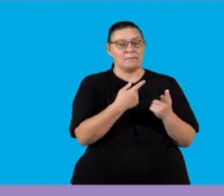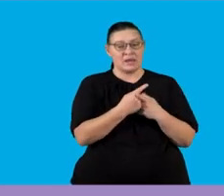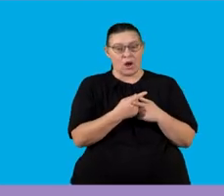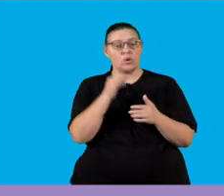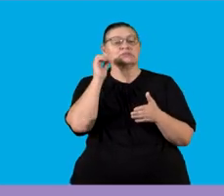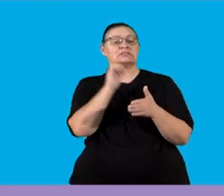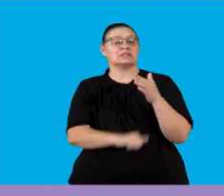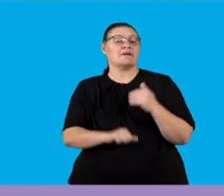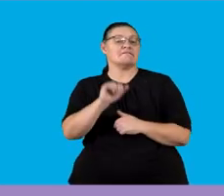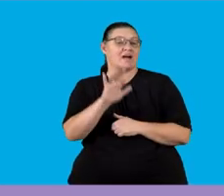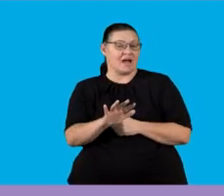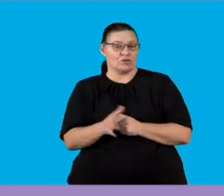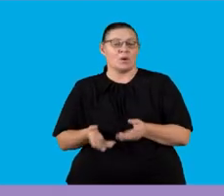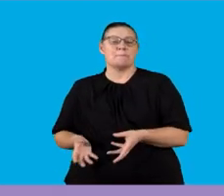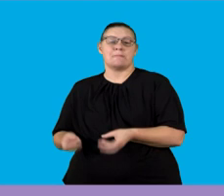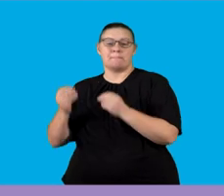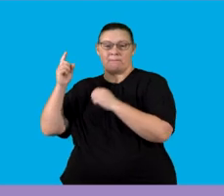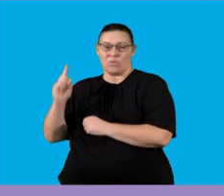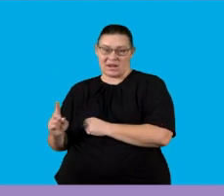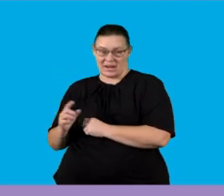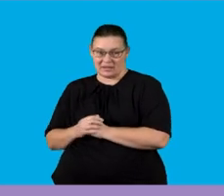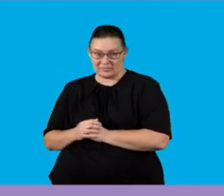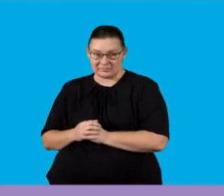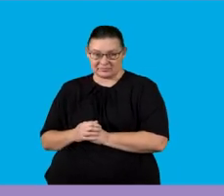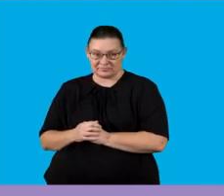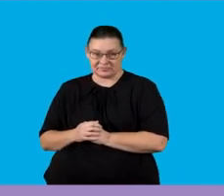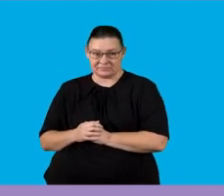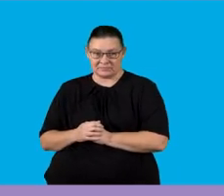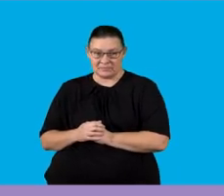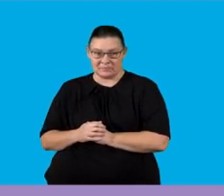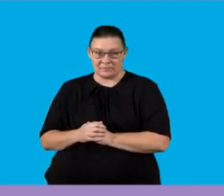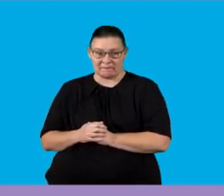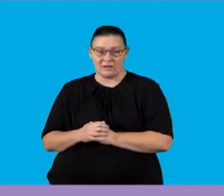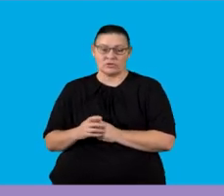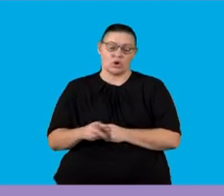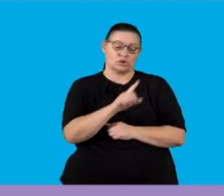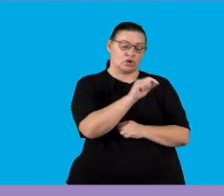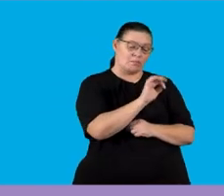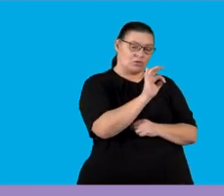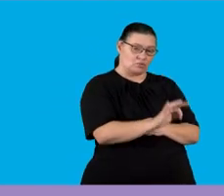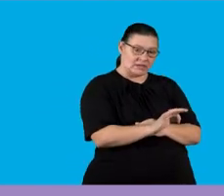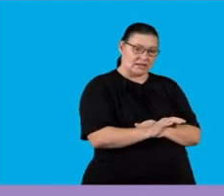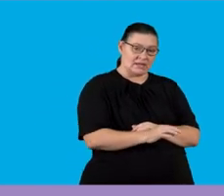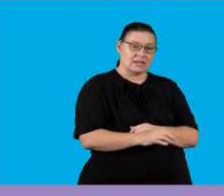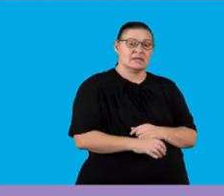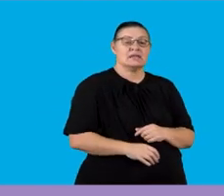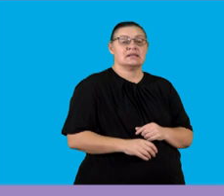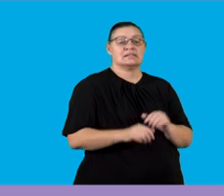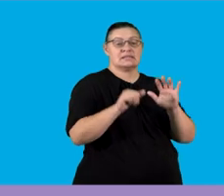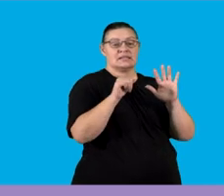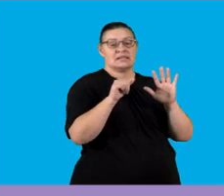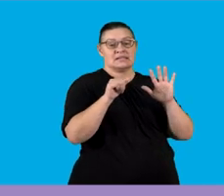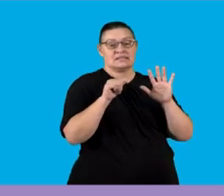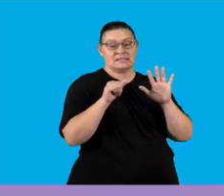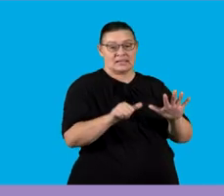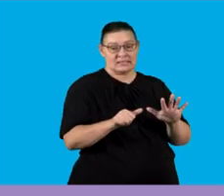the second term. It will be correct. So that will be 6 multiplied by 3. And what are we going to add or